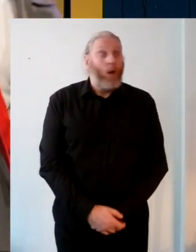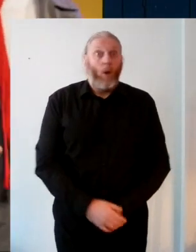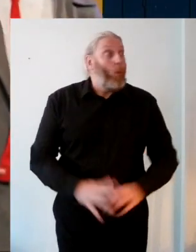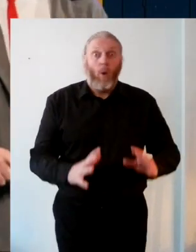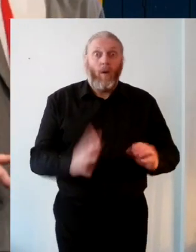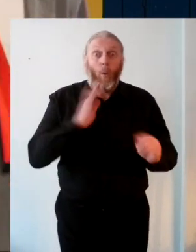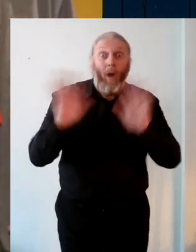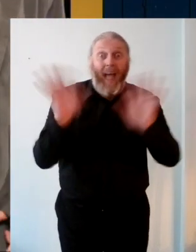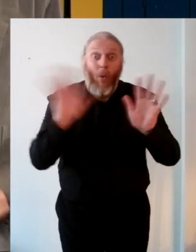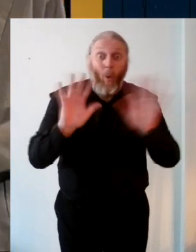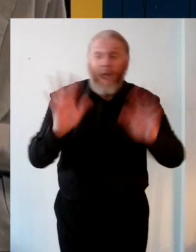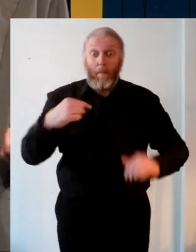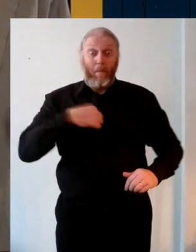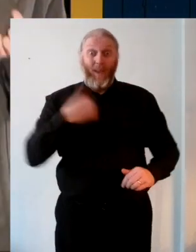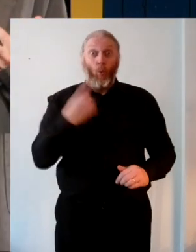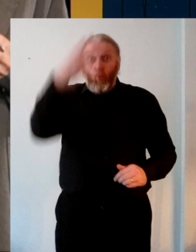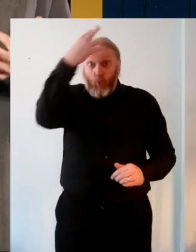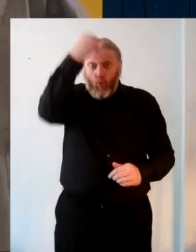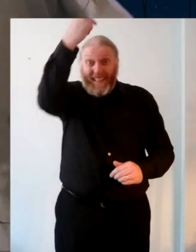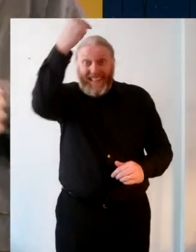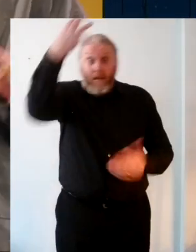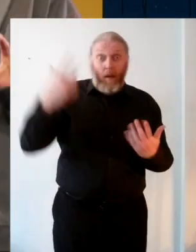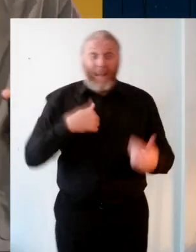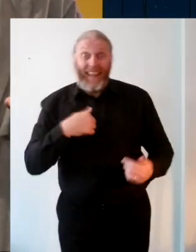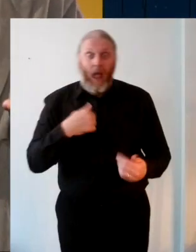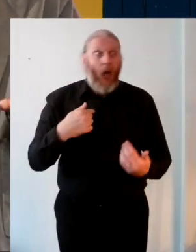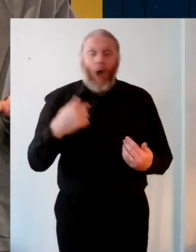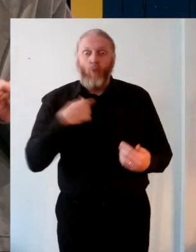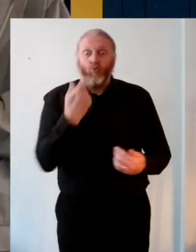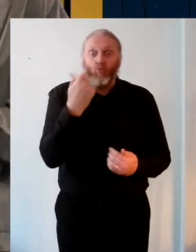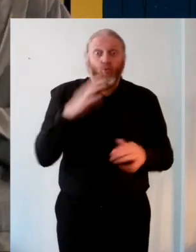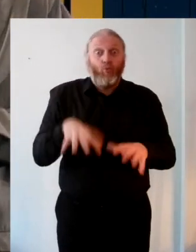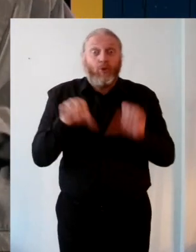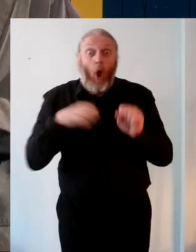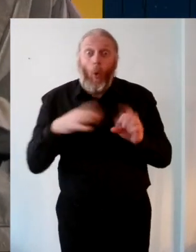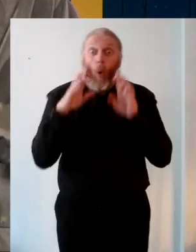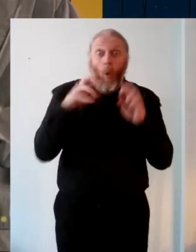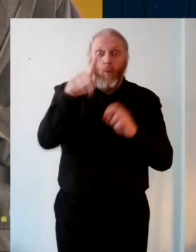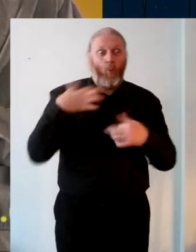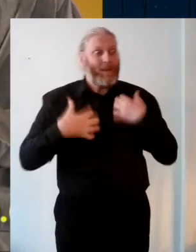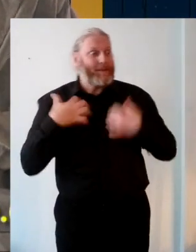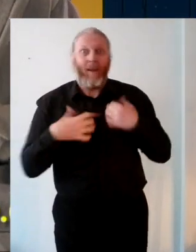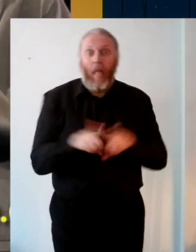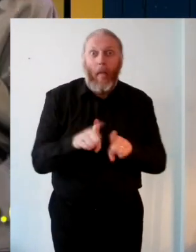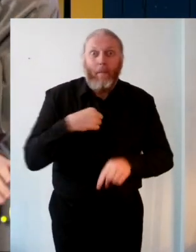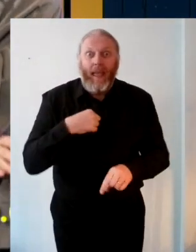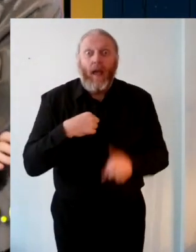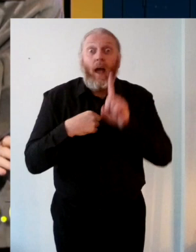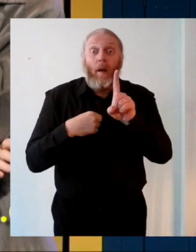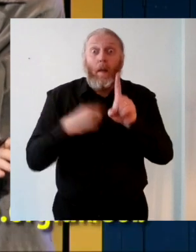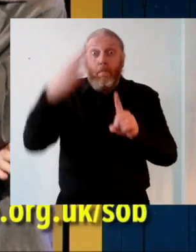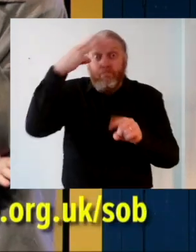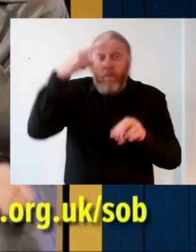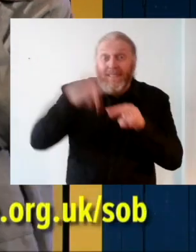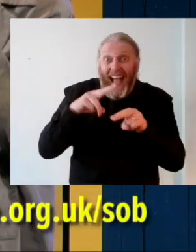Oh, hello, everybody. It's Tweedy. It's me. We're about to start soon. I hope you're all as excited as me. Now, mums